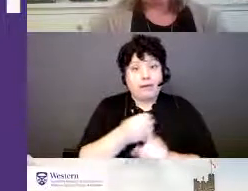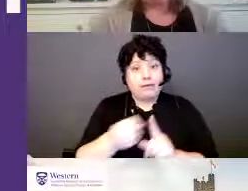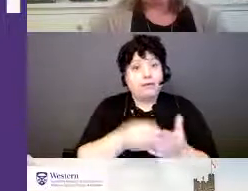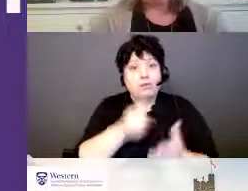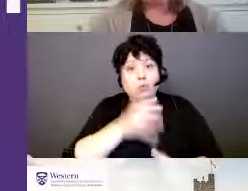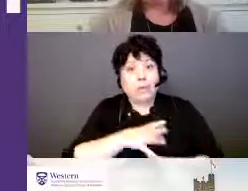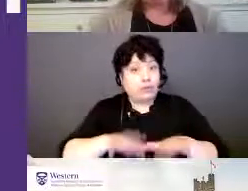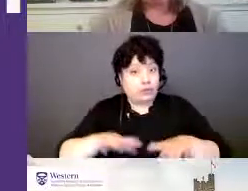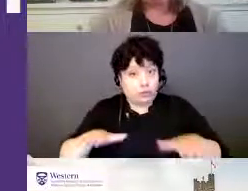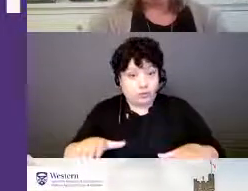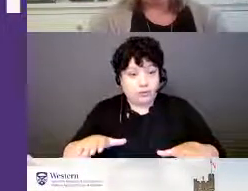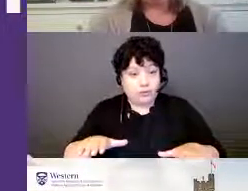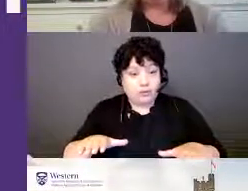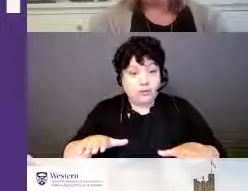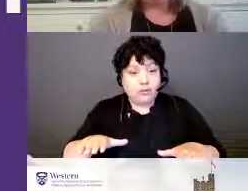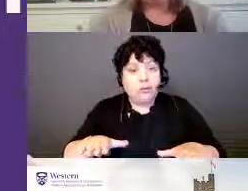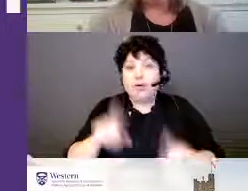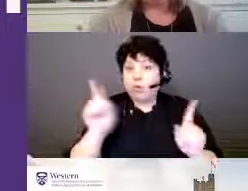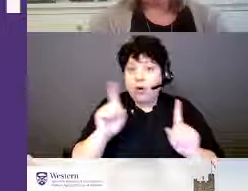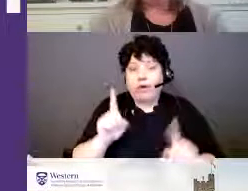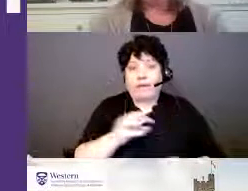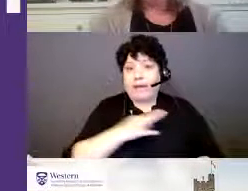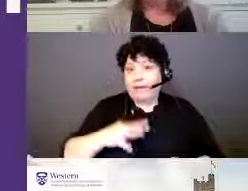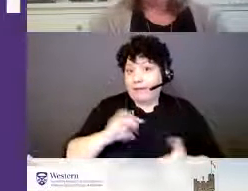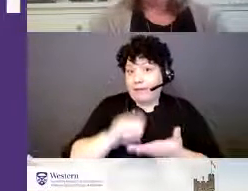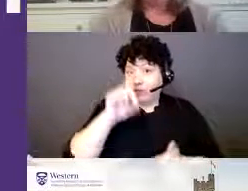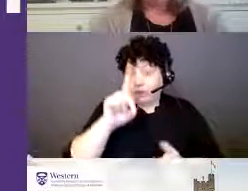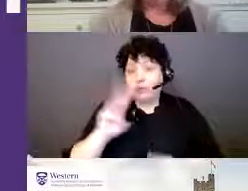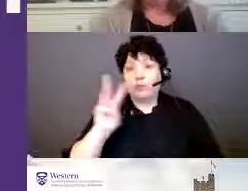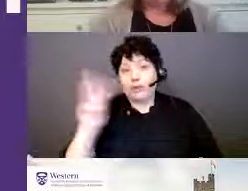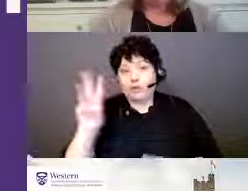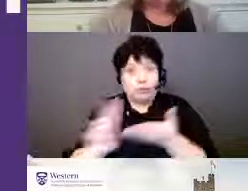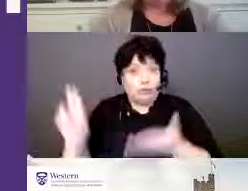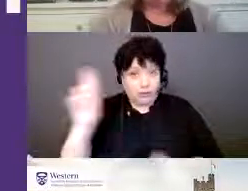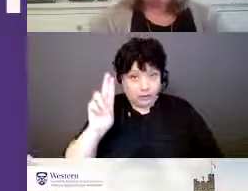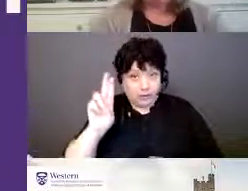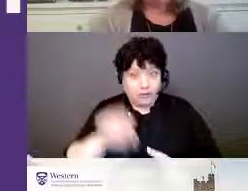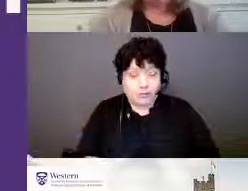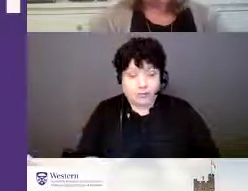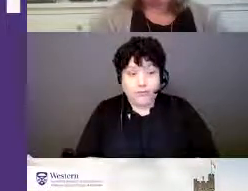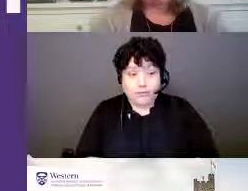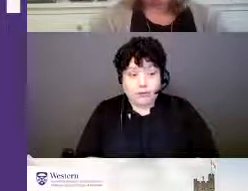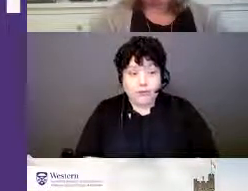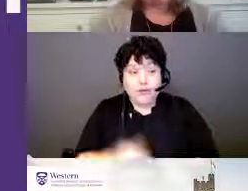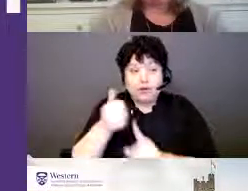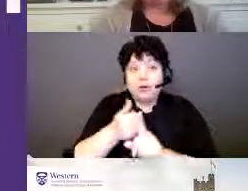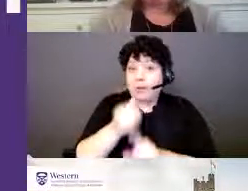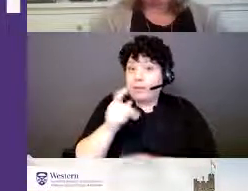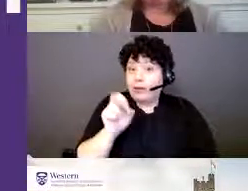and Children in the Faculty of Education at Western University. Peter